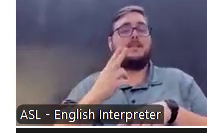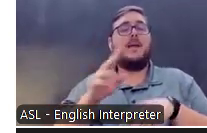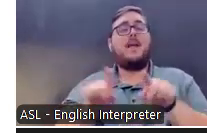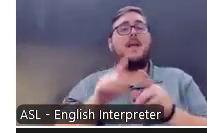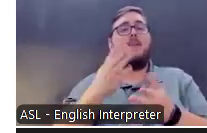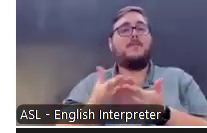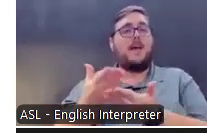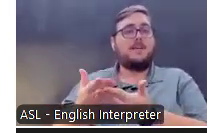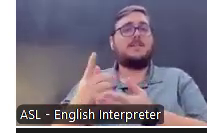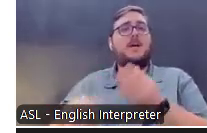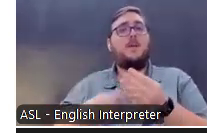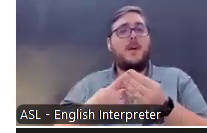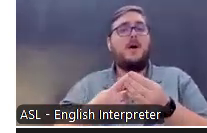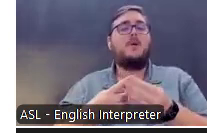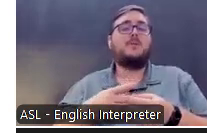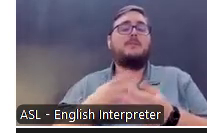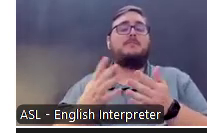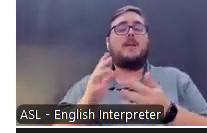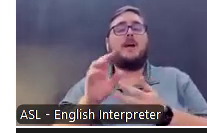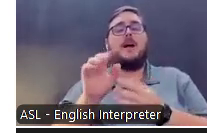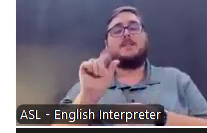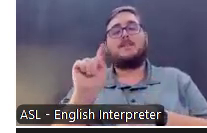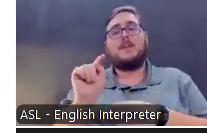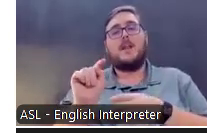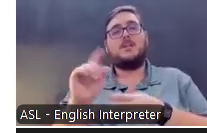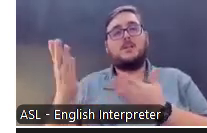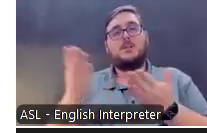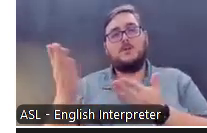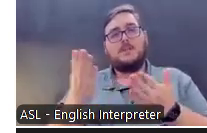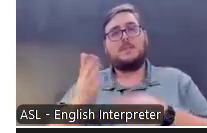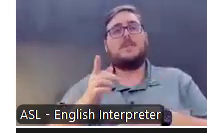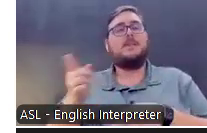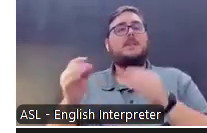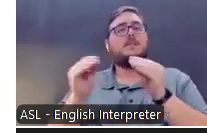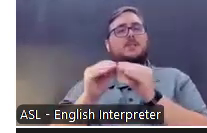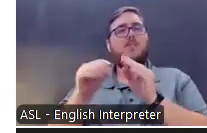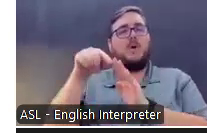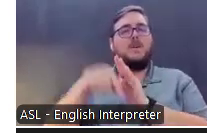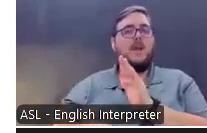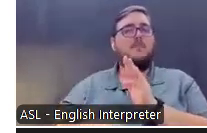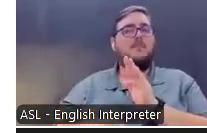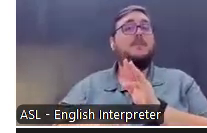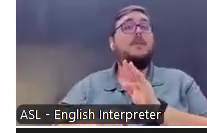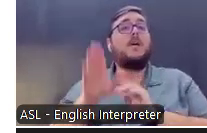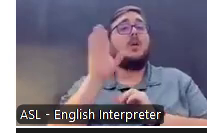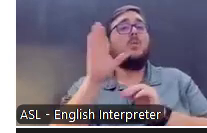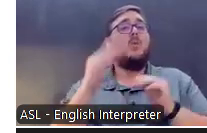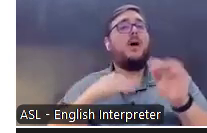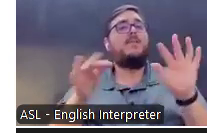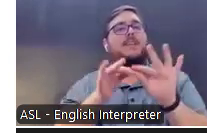Services. This goes into more depth about this, and you'll find that on a website link later in this presentation, and I'll review